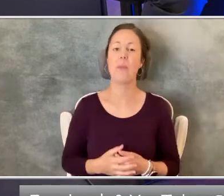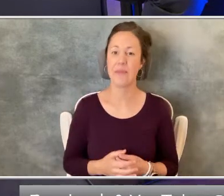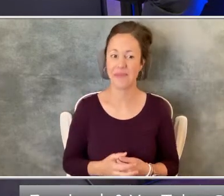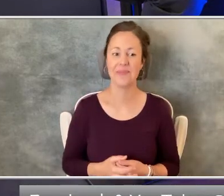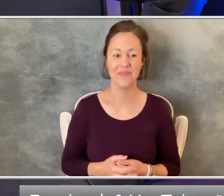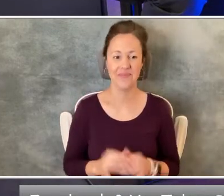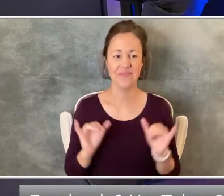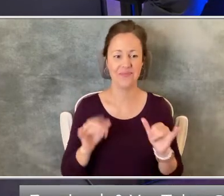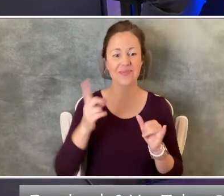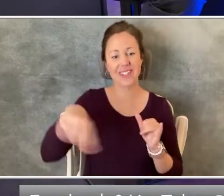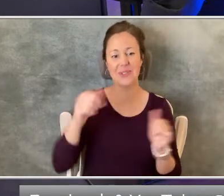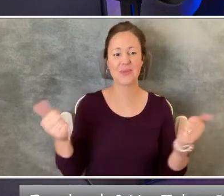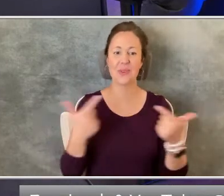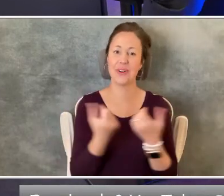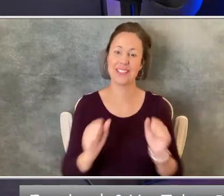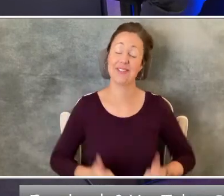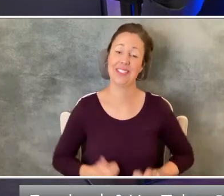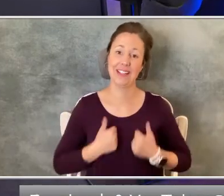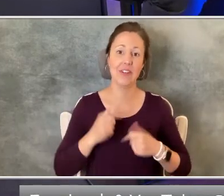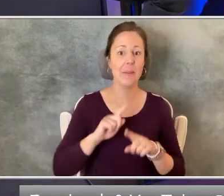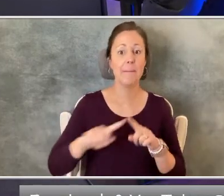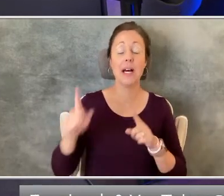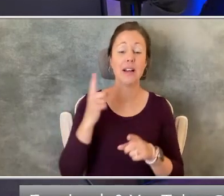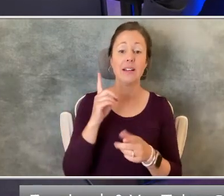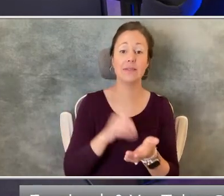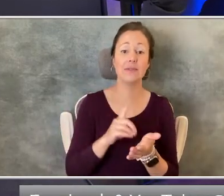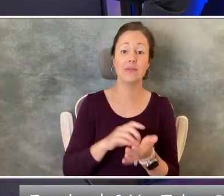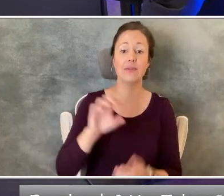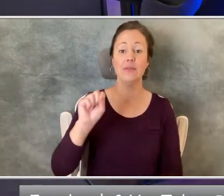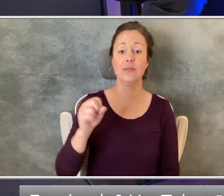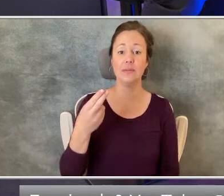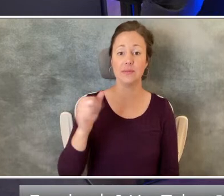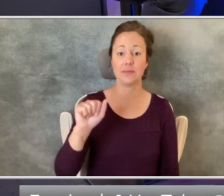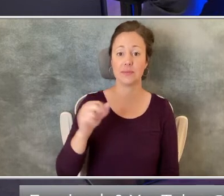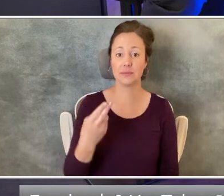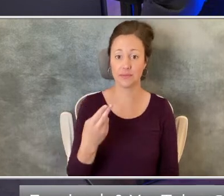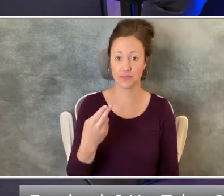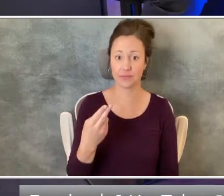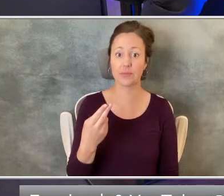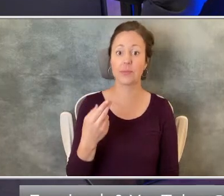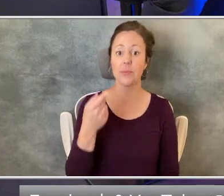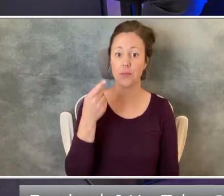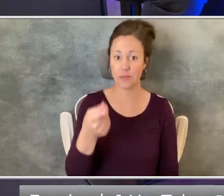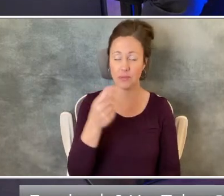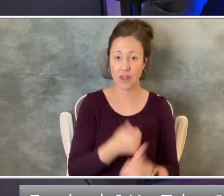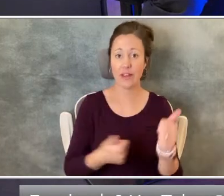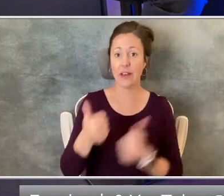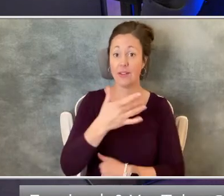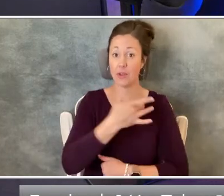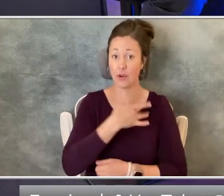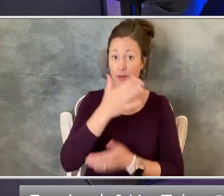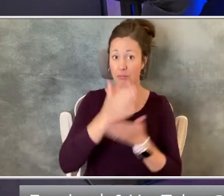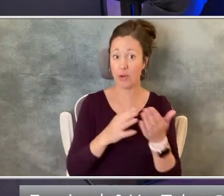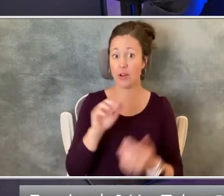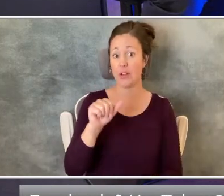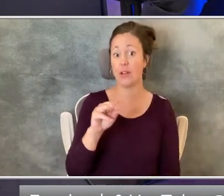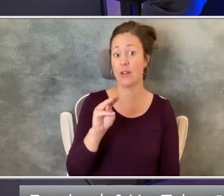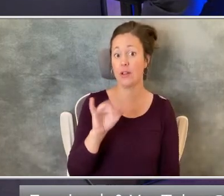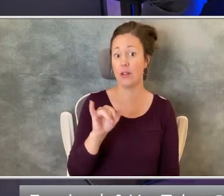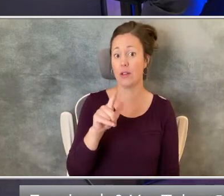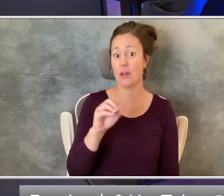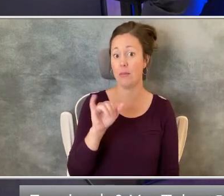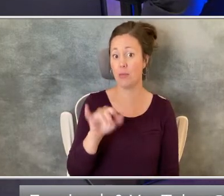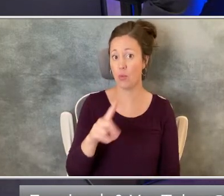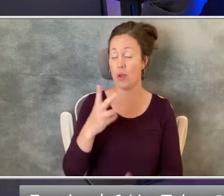lives. I want to get to Dr. Shaw because Dr. Shaw, you're the head of the amyloid program. Only the heart part. The heart. We have a very big amyloid program. We have